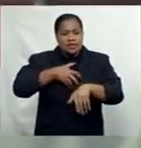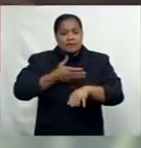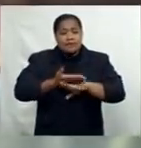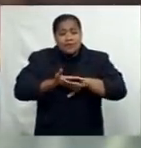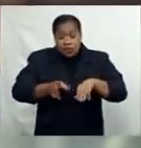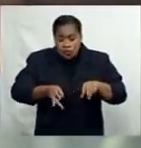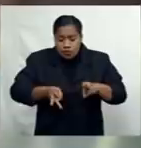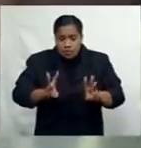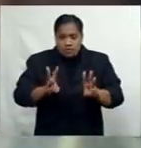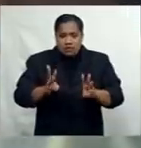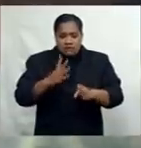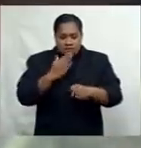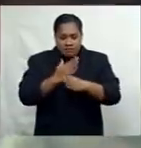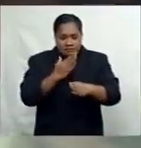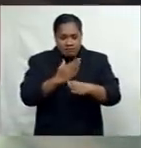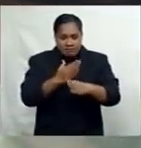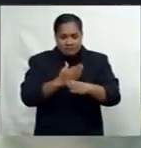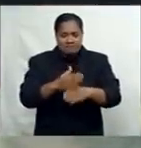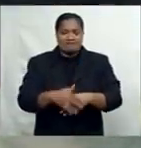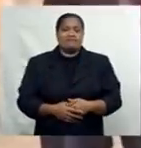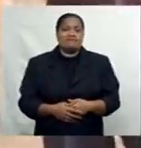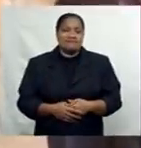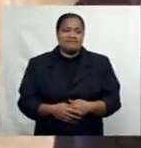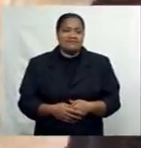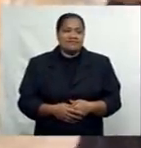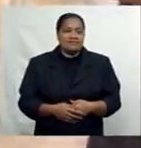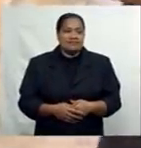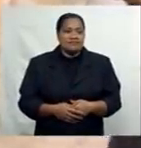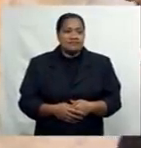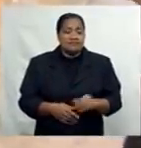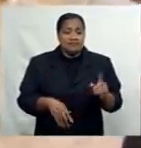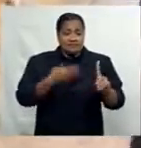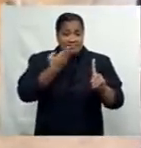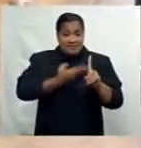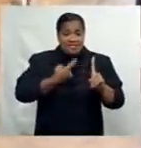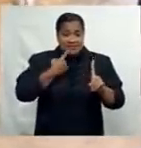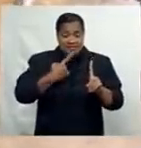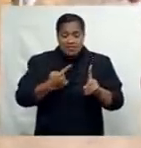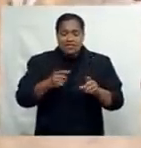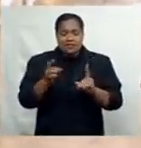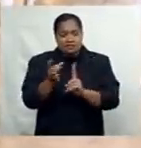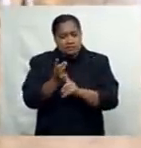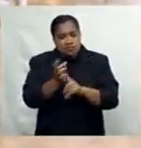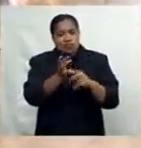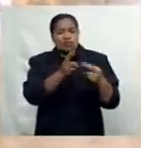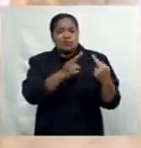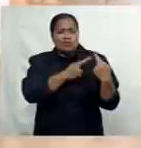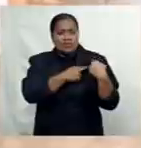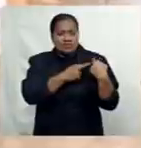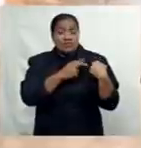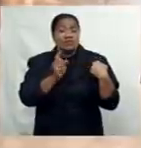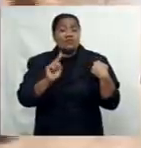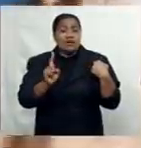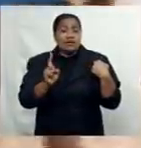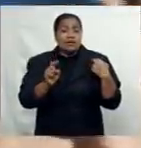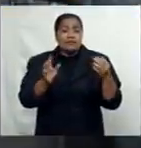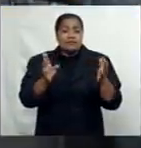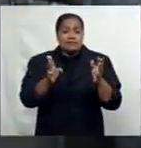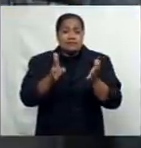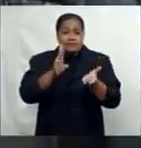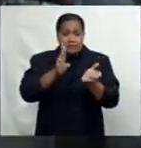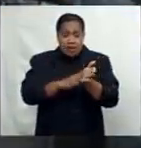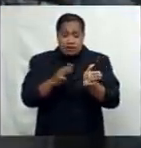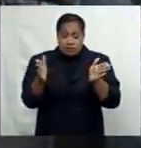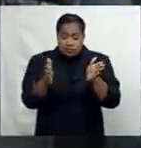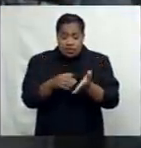of change. Koya also reiterated the importance and responsibility of micro, small and medium enterprises